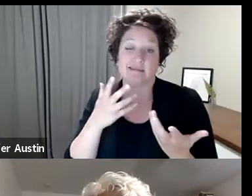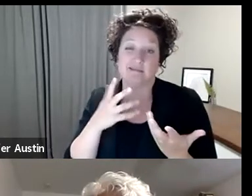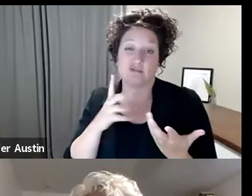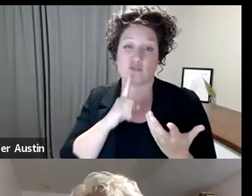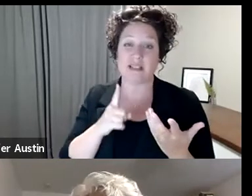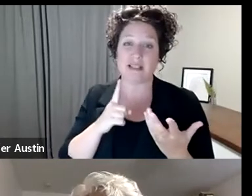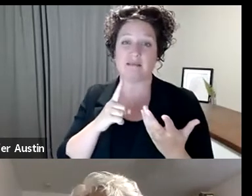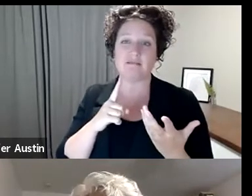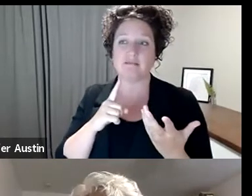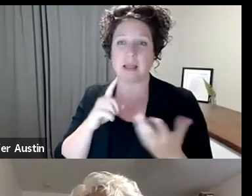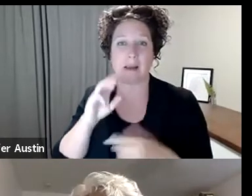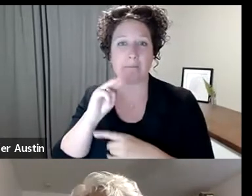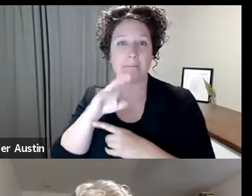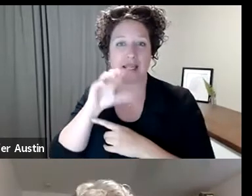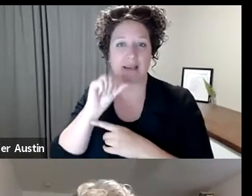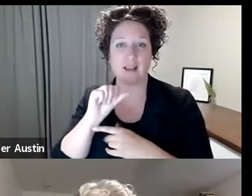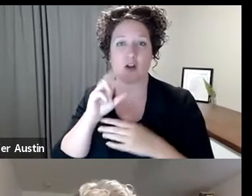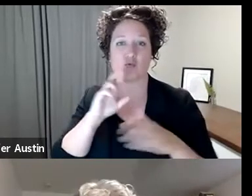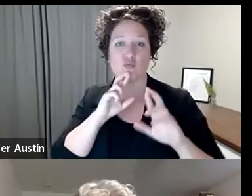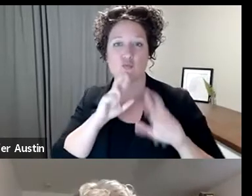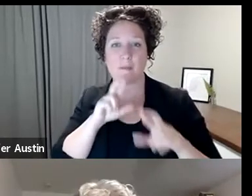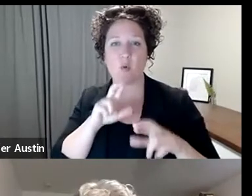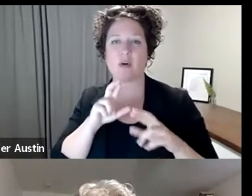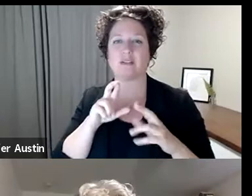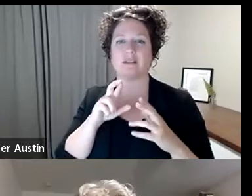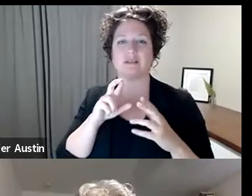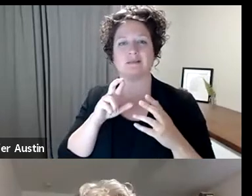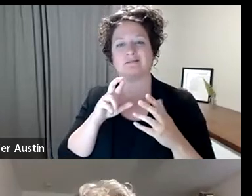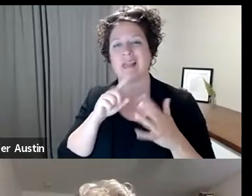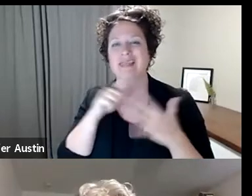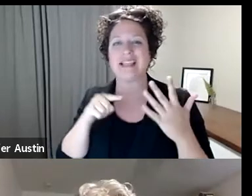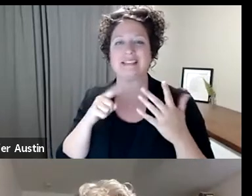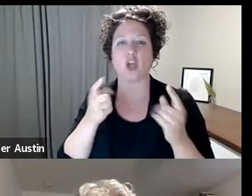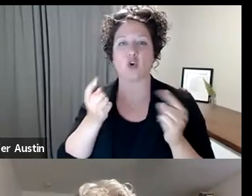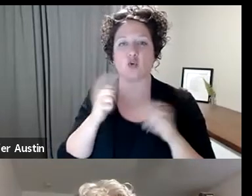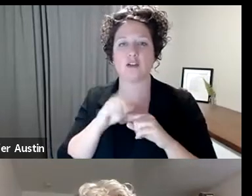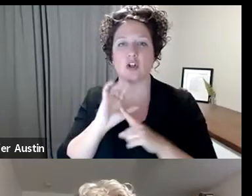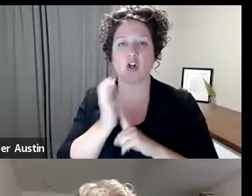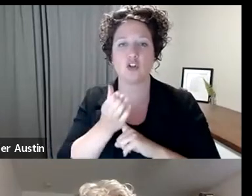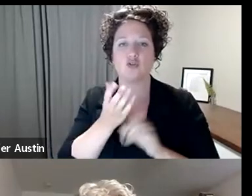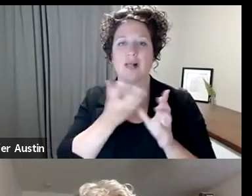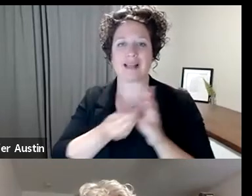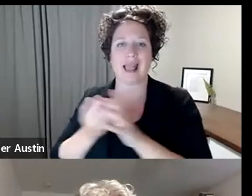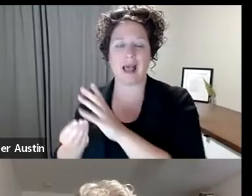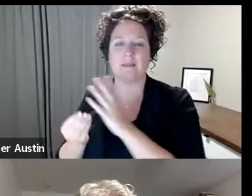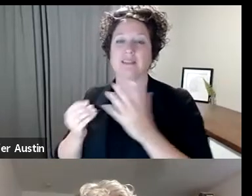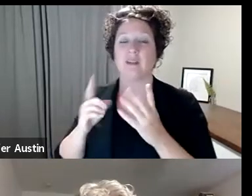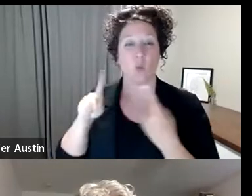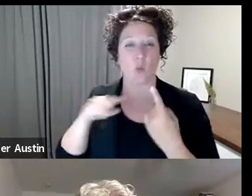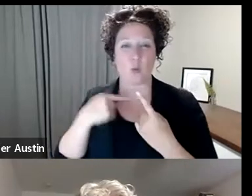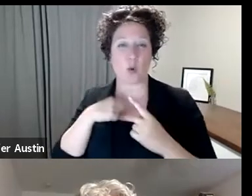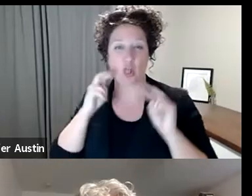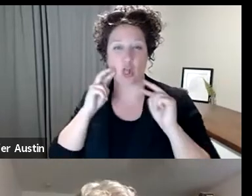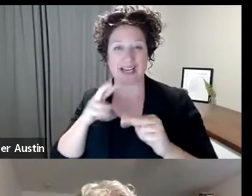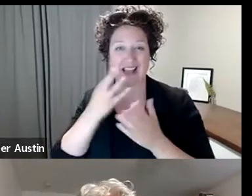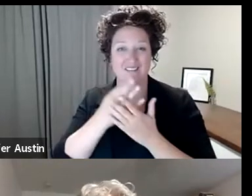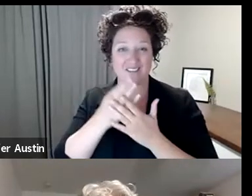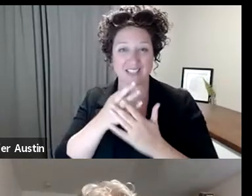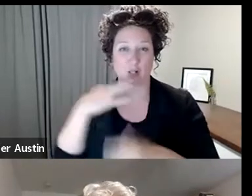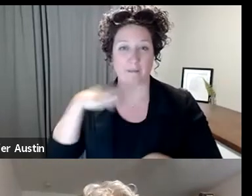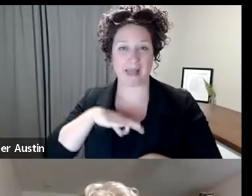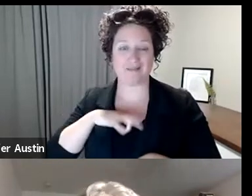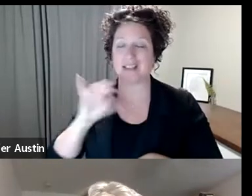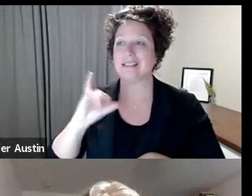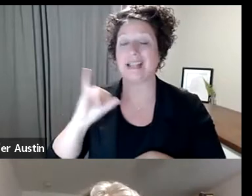to see media reports of these cross-cultural or intergenerational gaps when we're looking at fiscal benefits this past year and